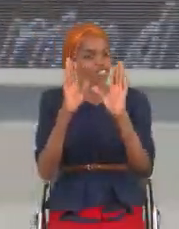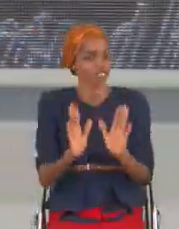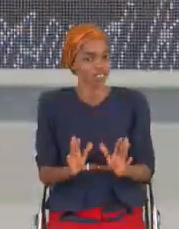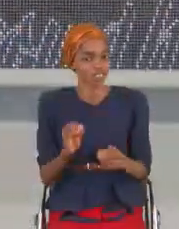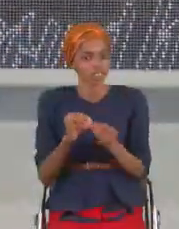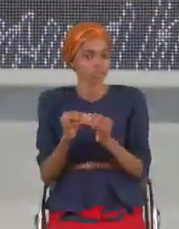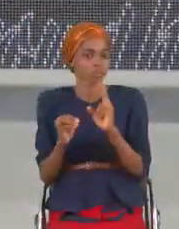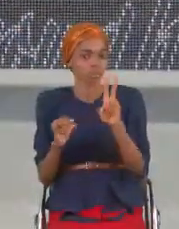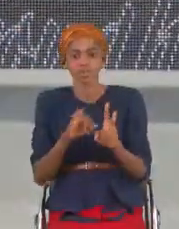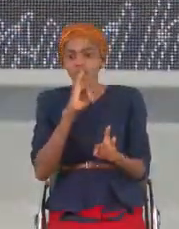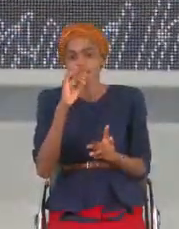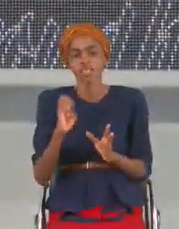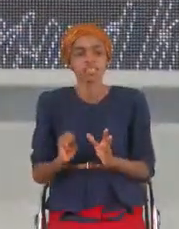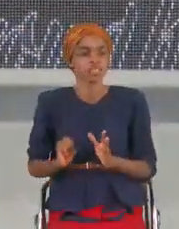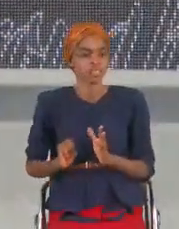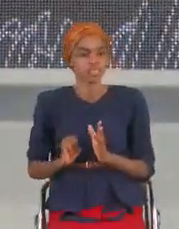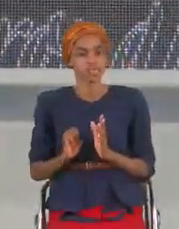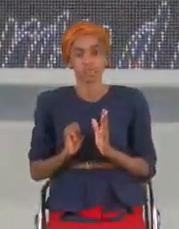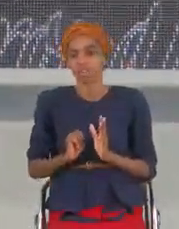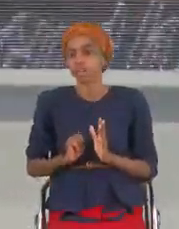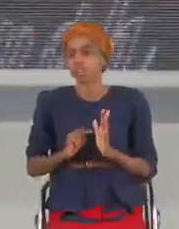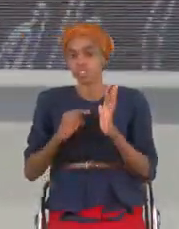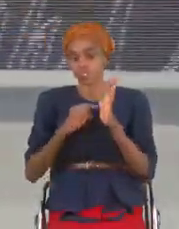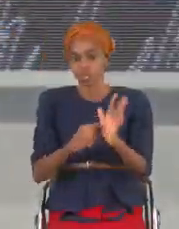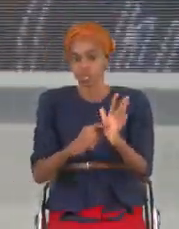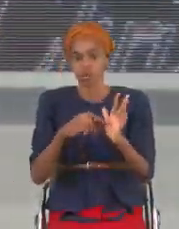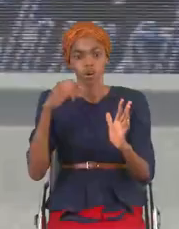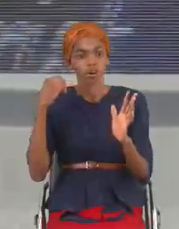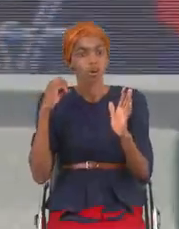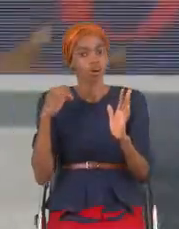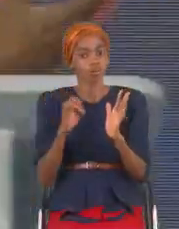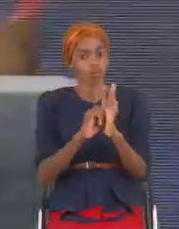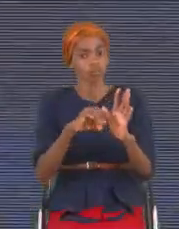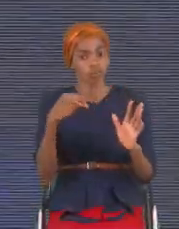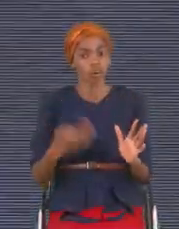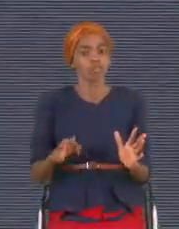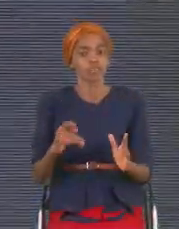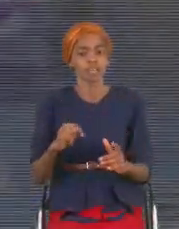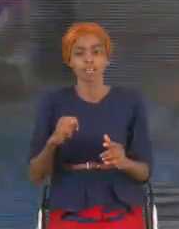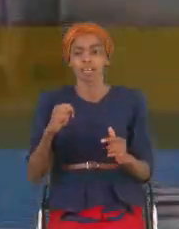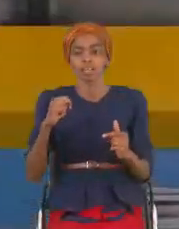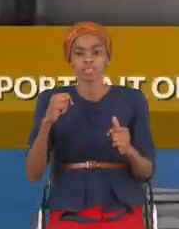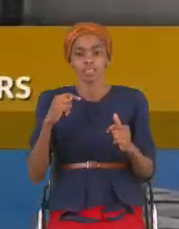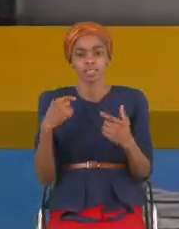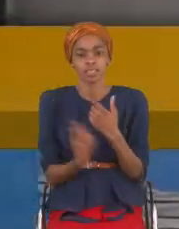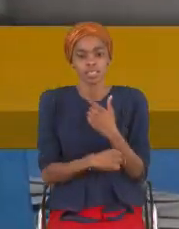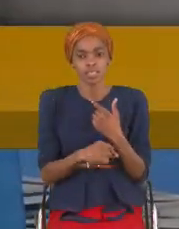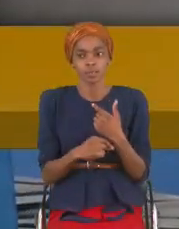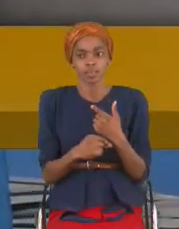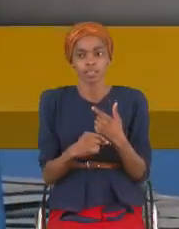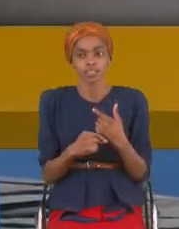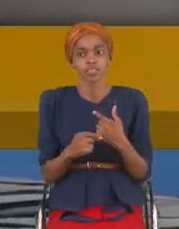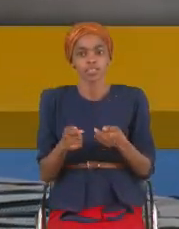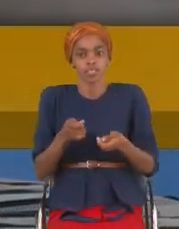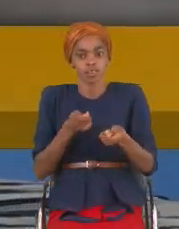the portrait of disciplined soldiers. We look at a soldier, the regular